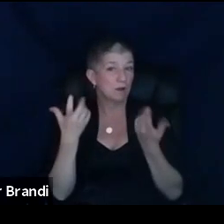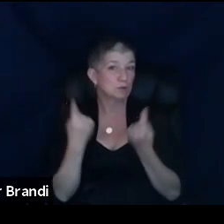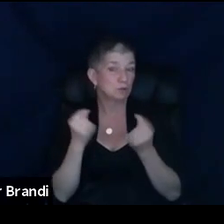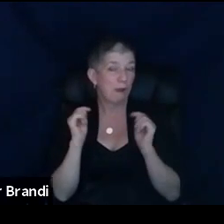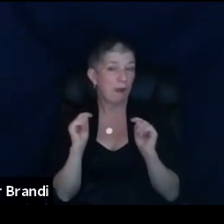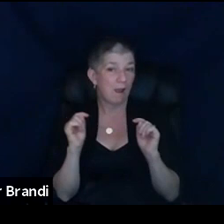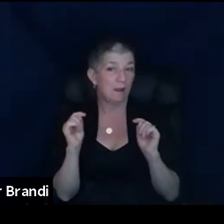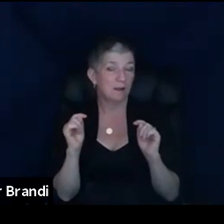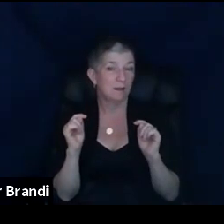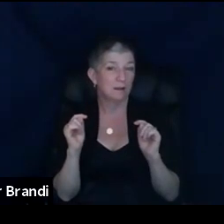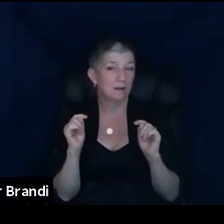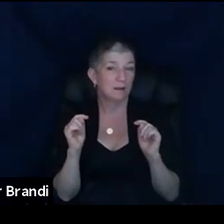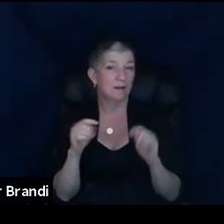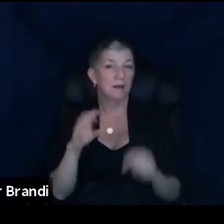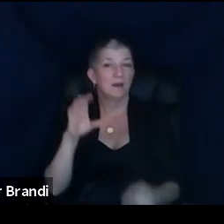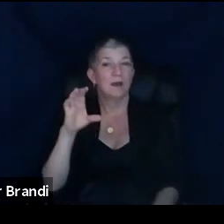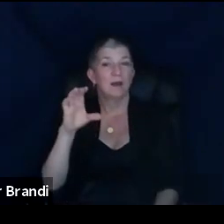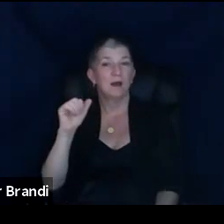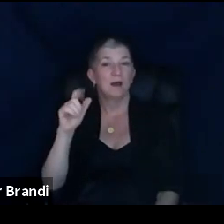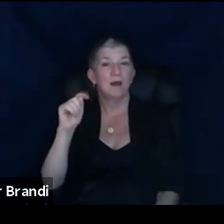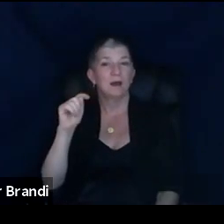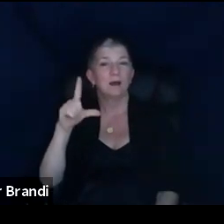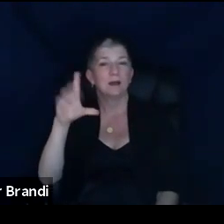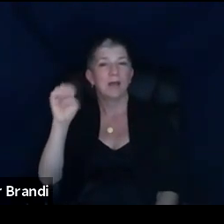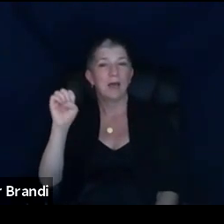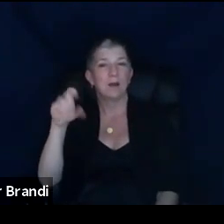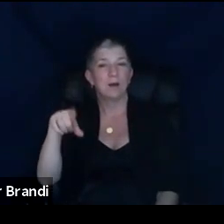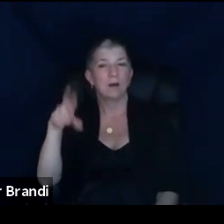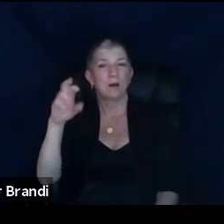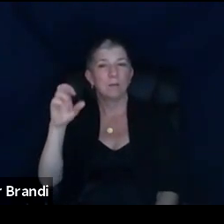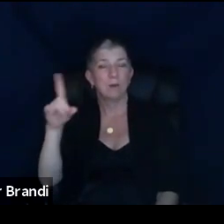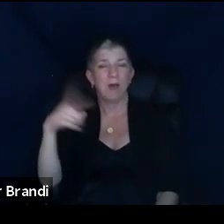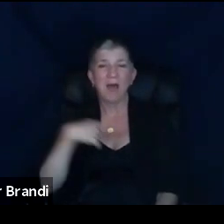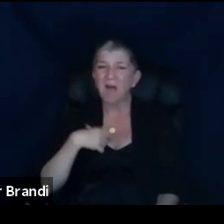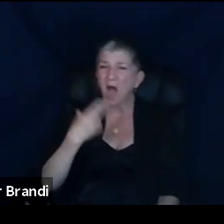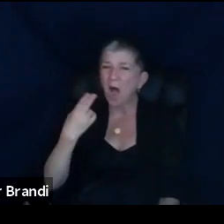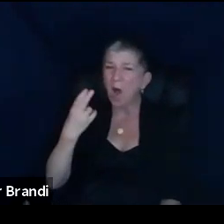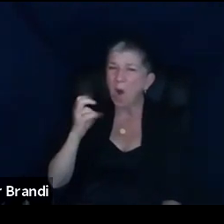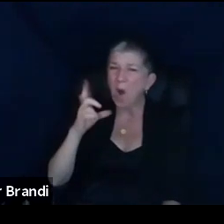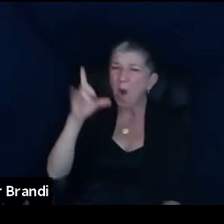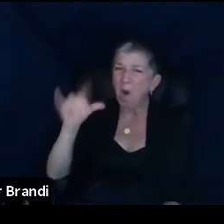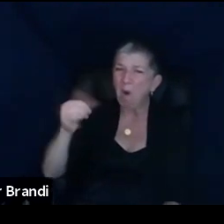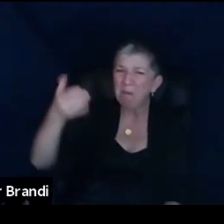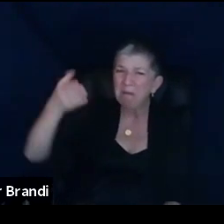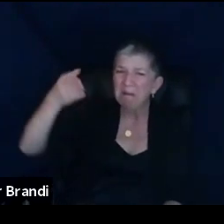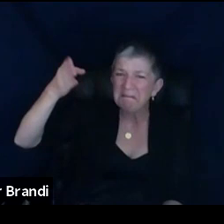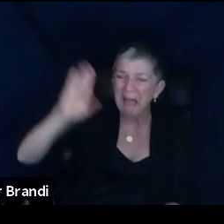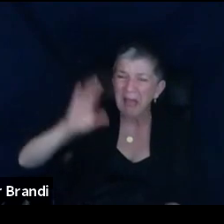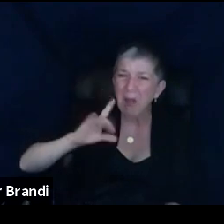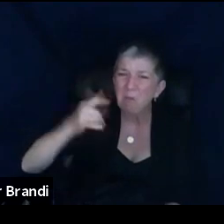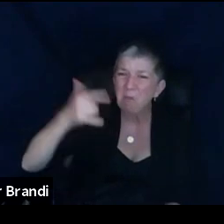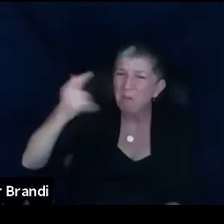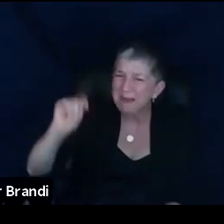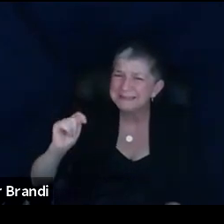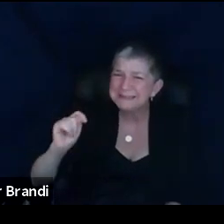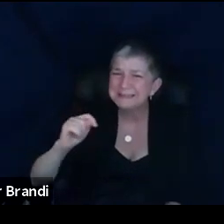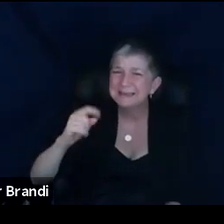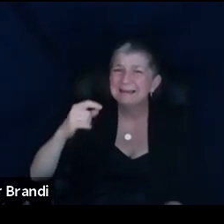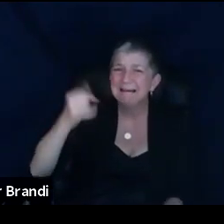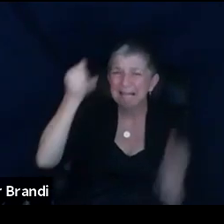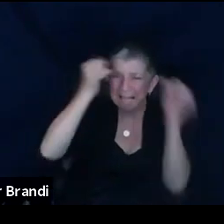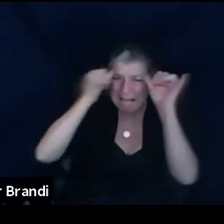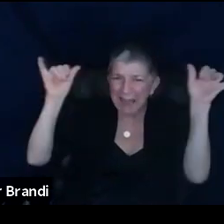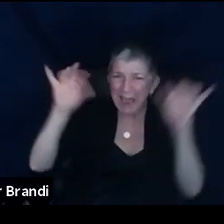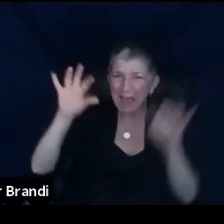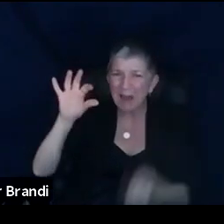a cattle prod? And I thought, holy good God, a cattle prod, what?